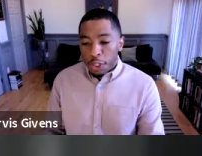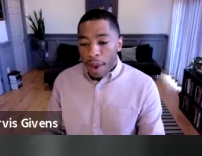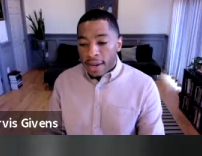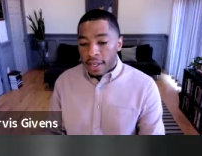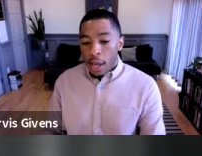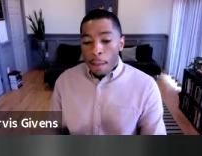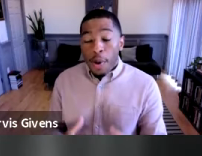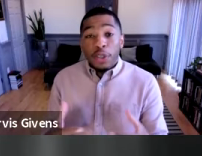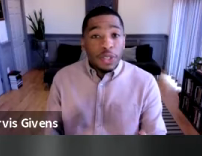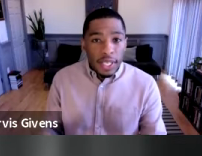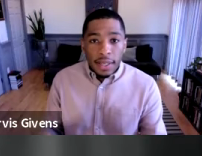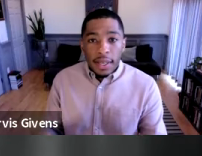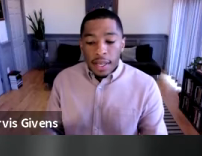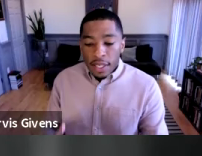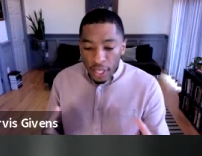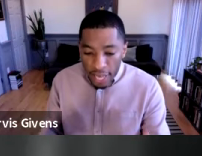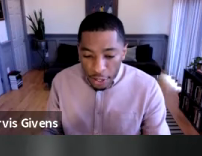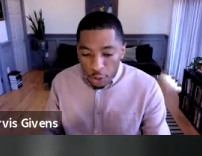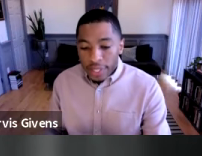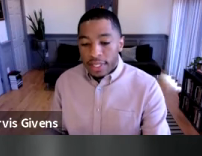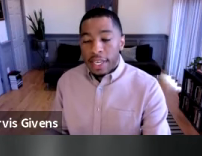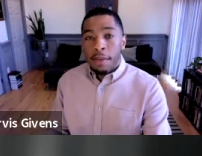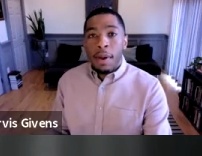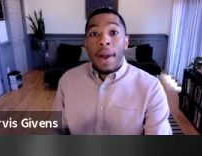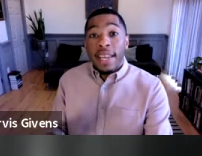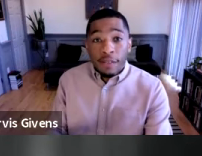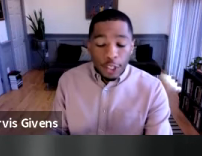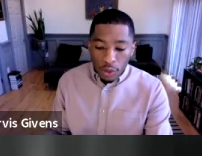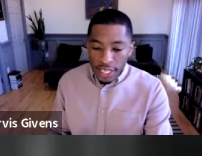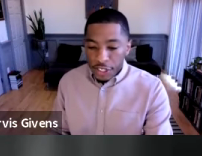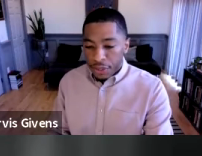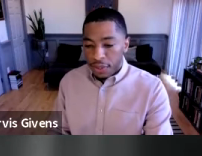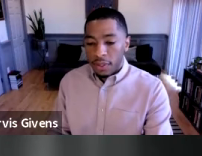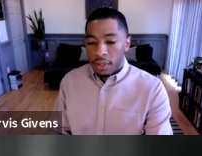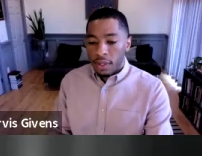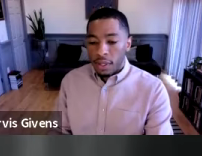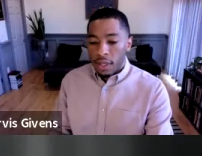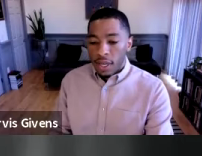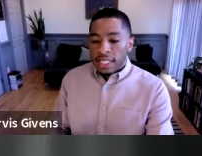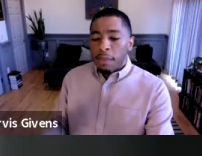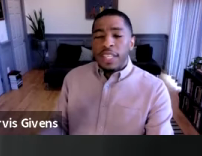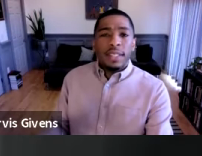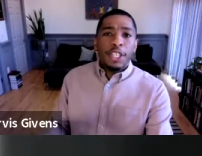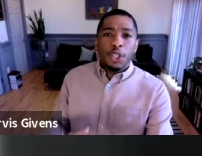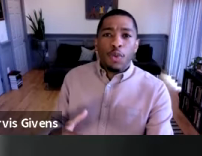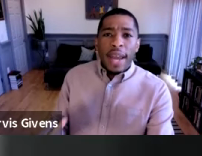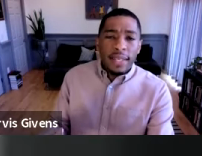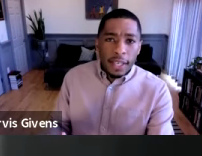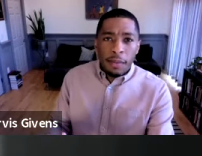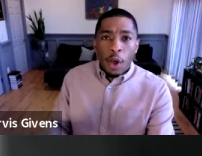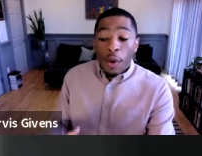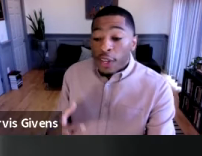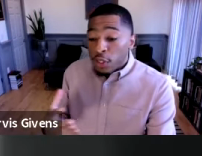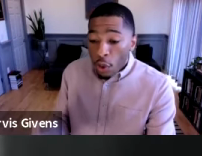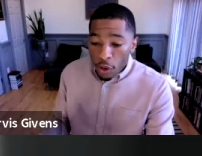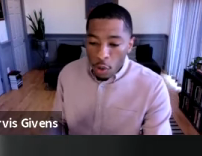Woodson responded personally to letters written to him by individual teachers. Some of these teachers writing to